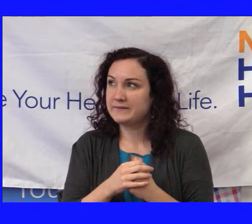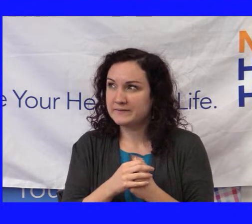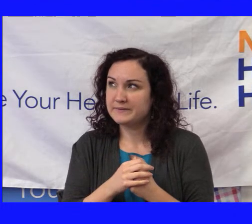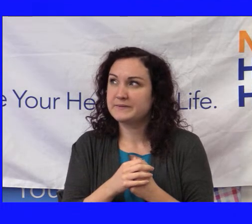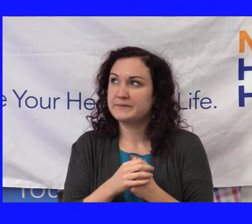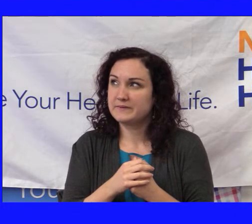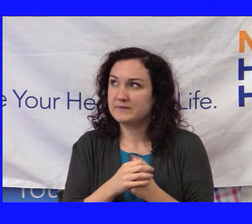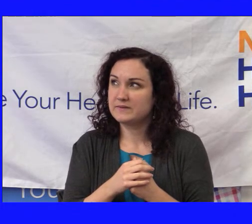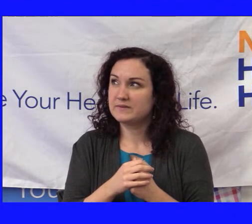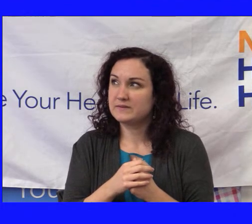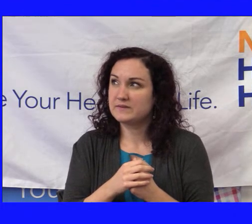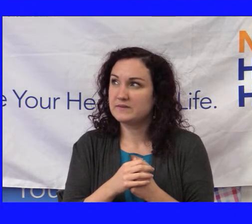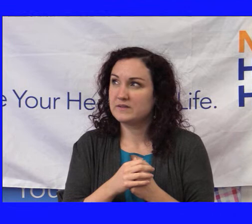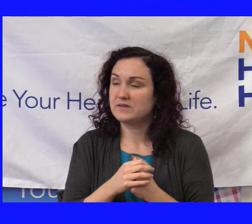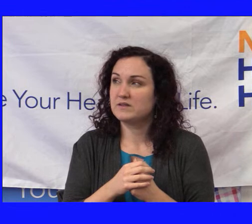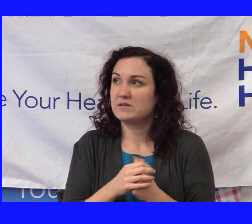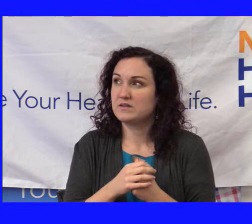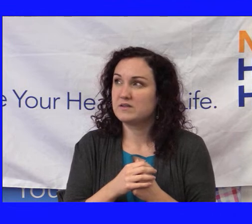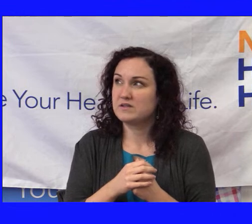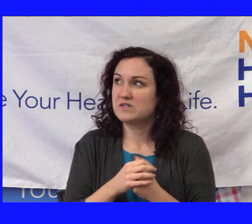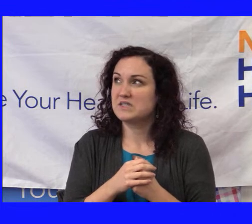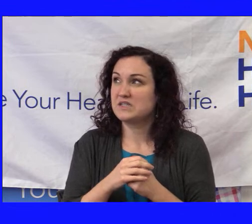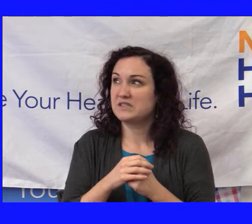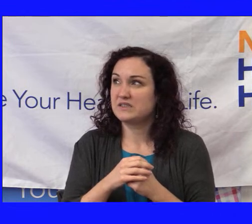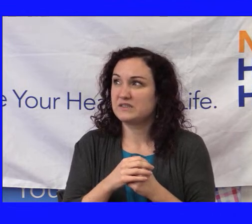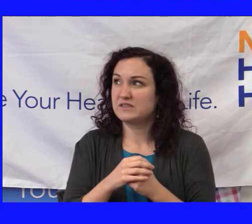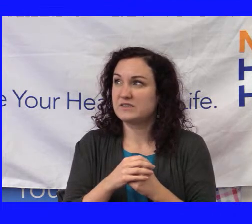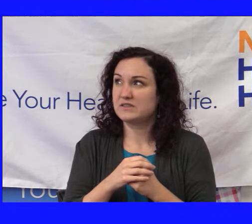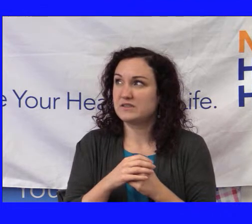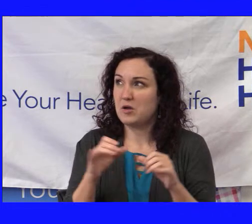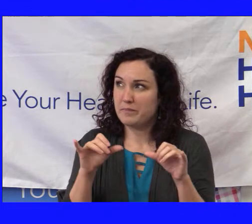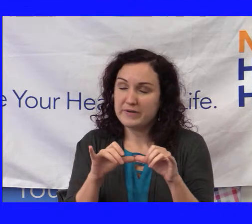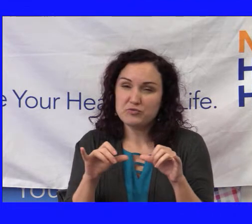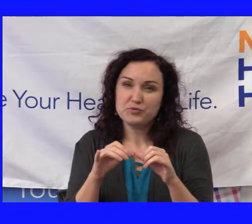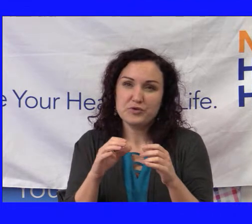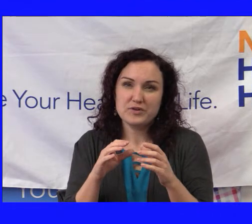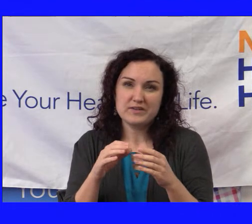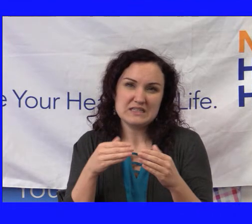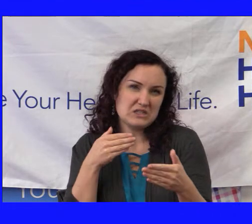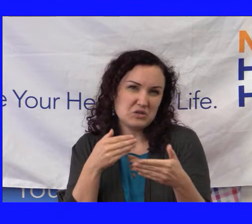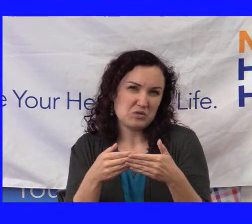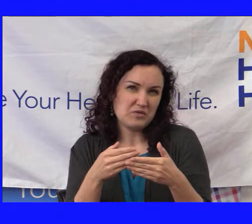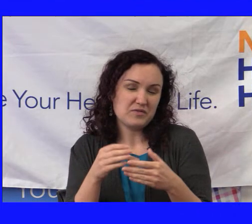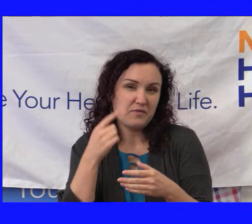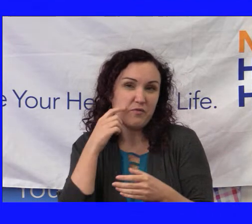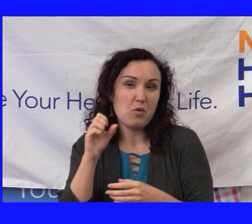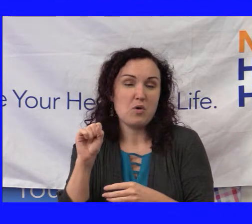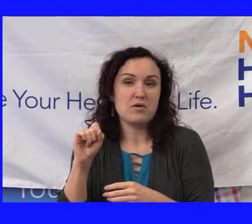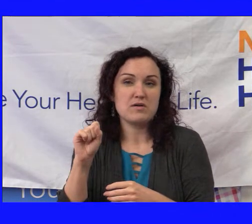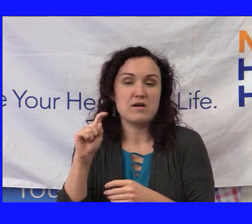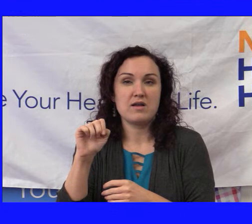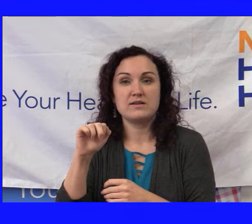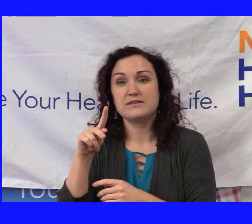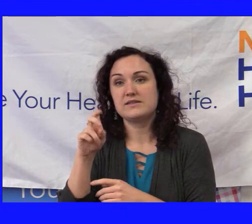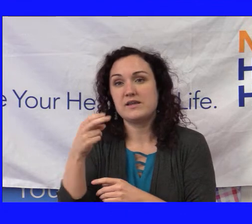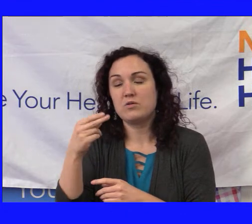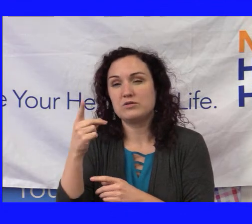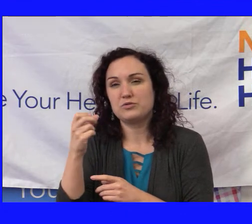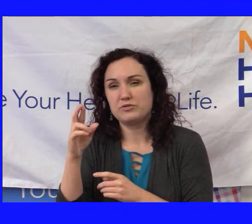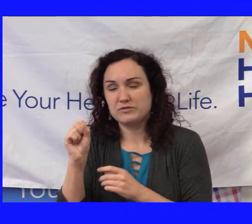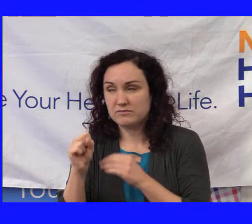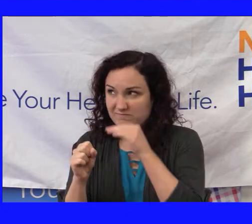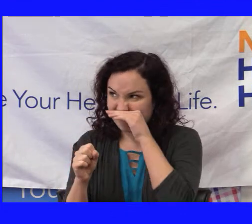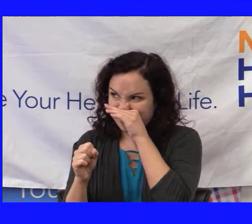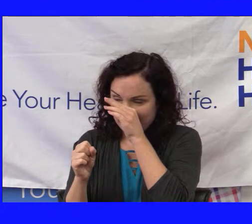measure that is looked closely by external stakeholders. If one were to consider changing